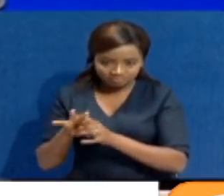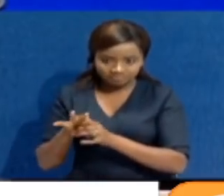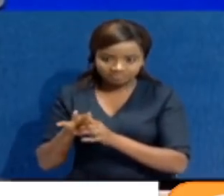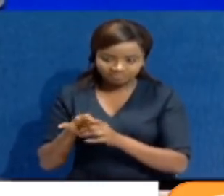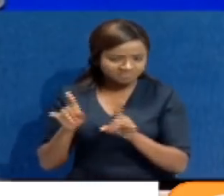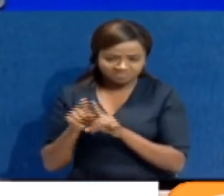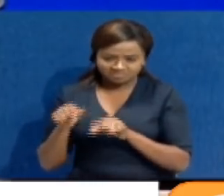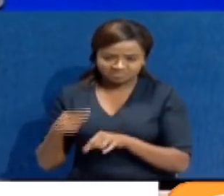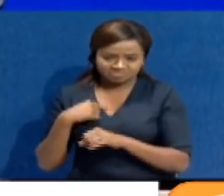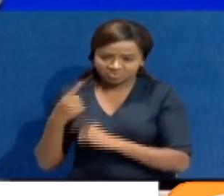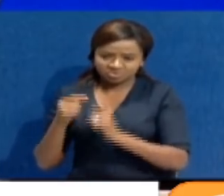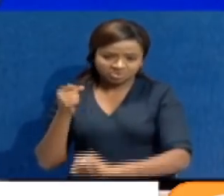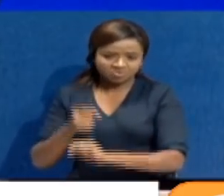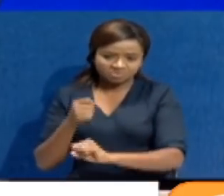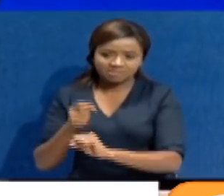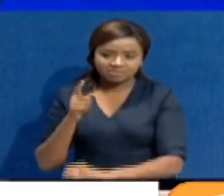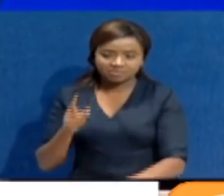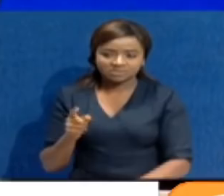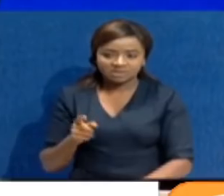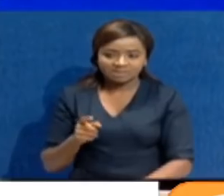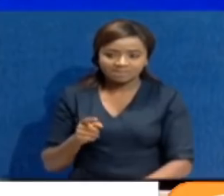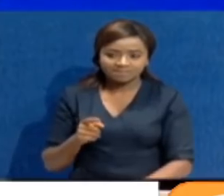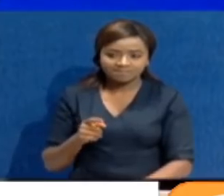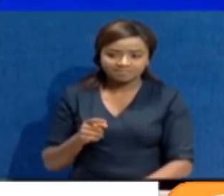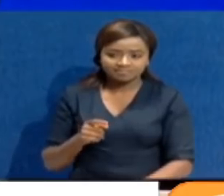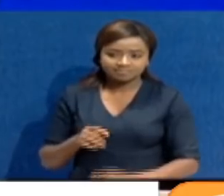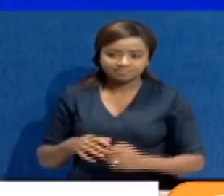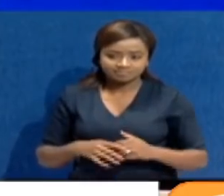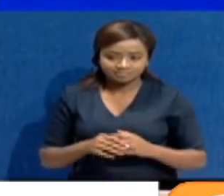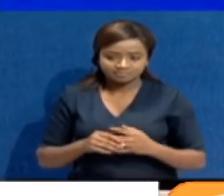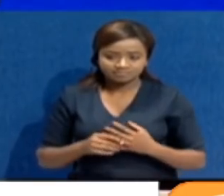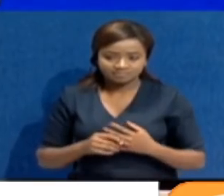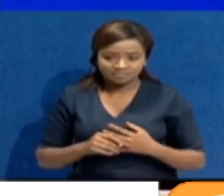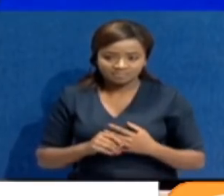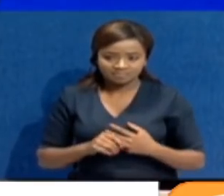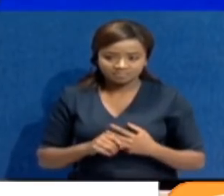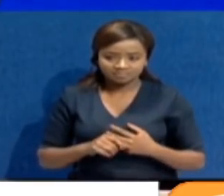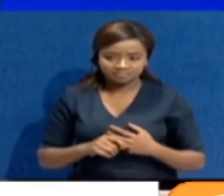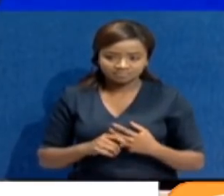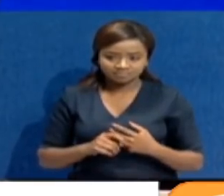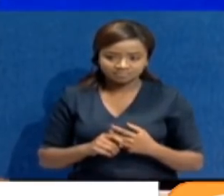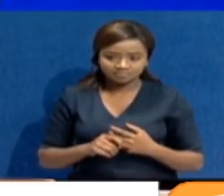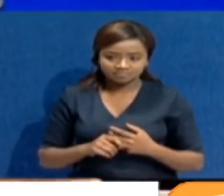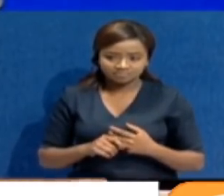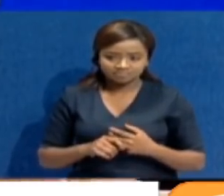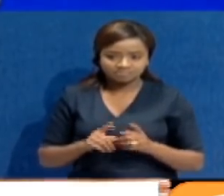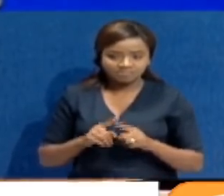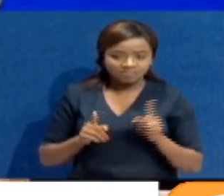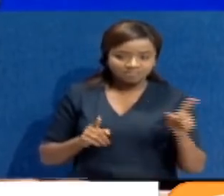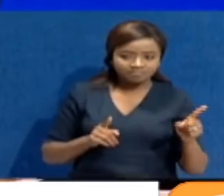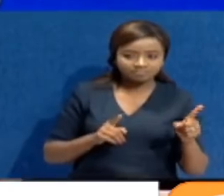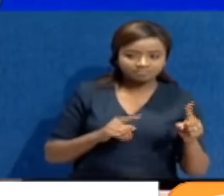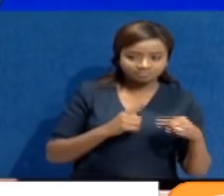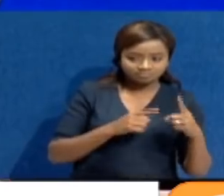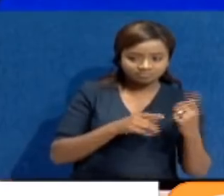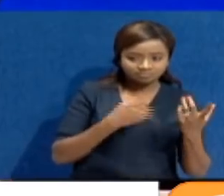the people of Mount Kenya region, they don't get their due share when it's come to revenue sharing in county revenue. But him, he